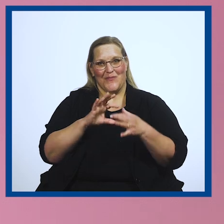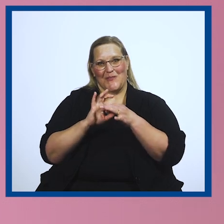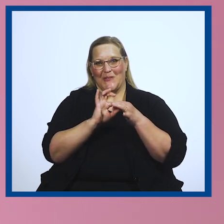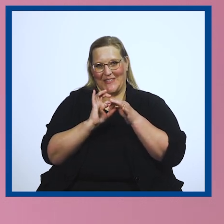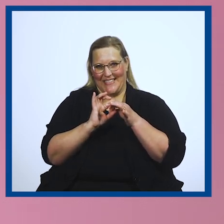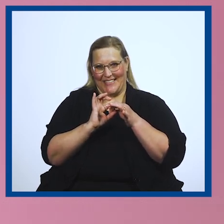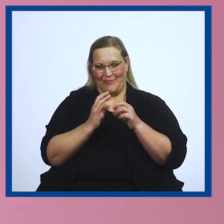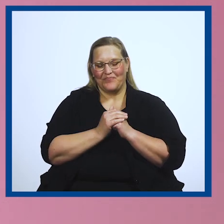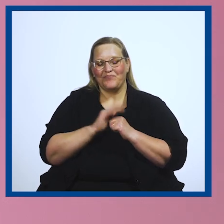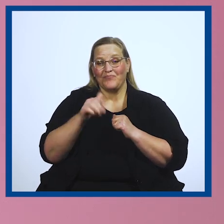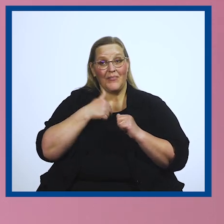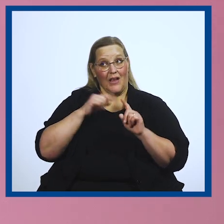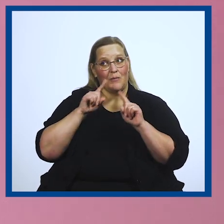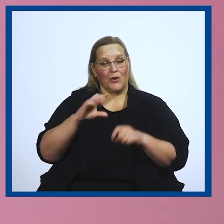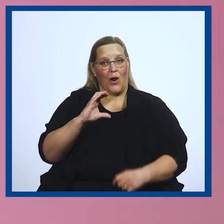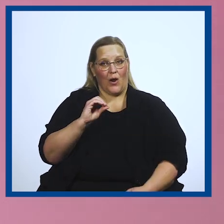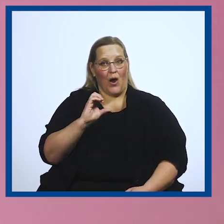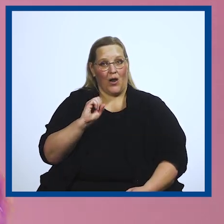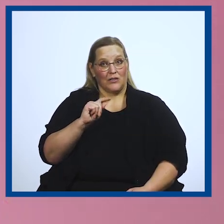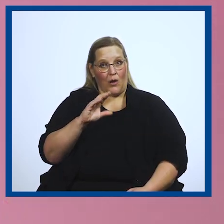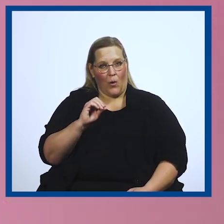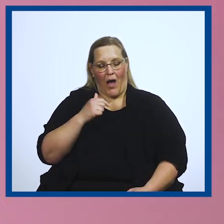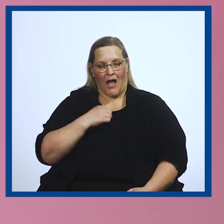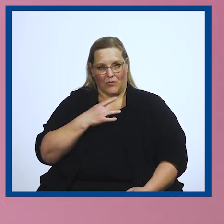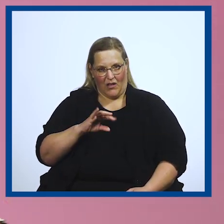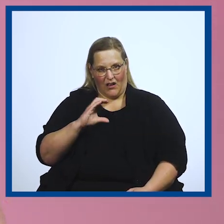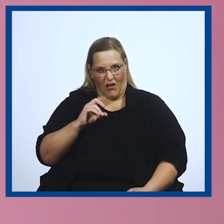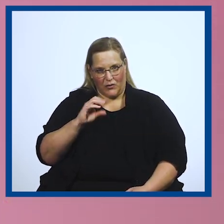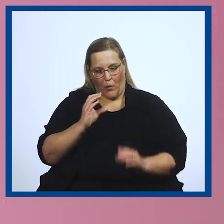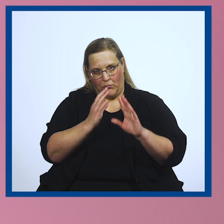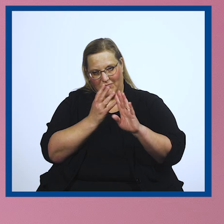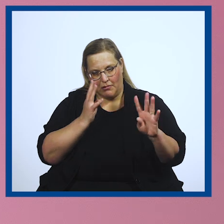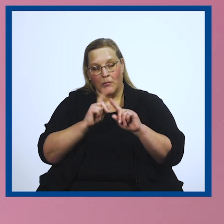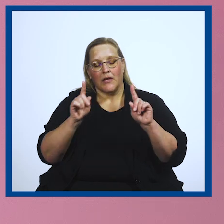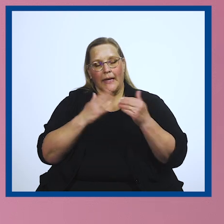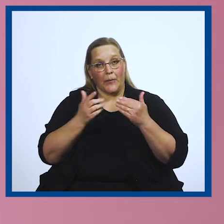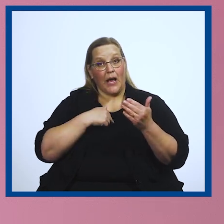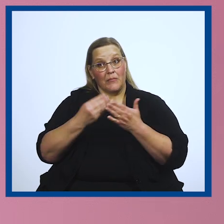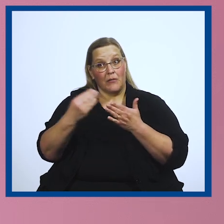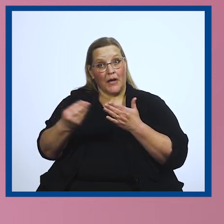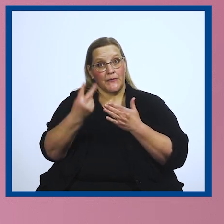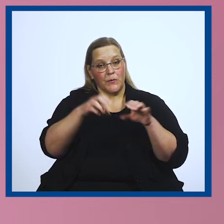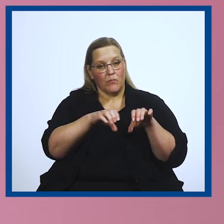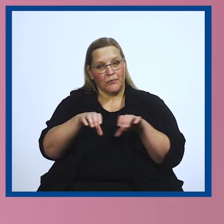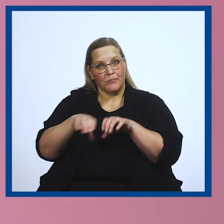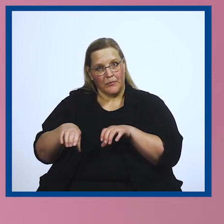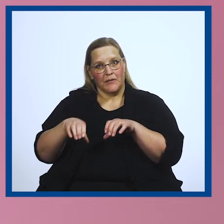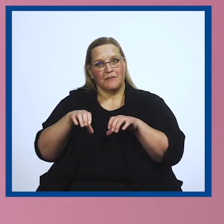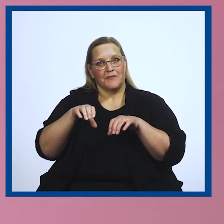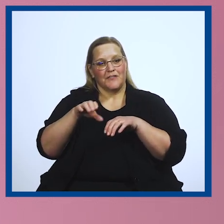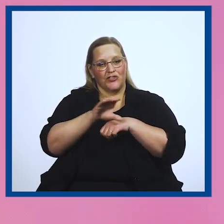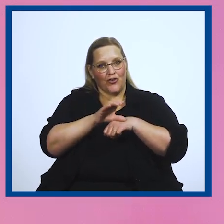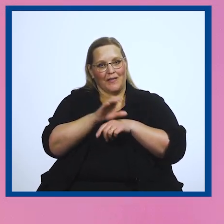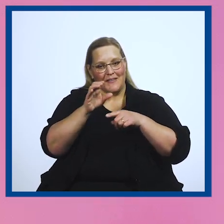do. I'm gonna go to Costco. I don't like Costco. Lines are too long, but I'm gonna get a tube of cookie dough, this big, chocolate chip cookie dough. And what I'm